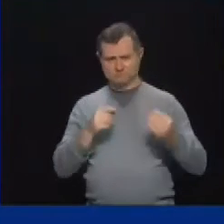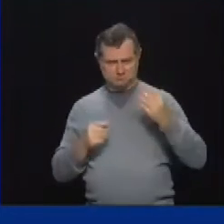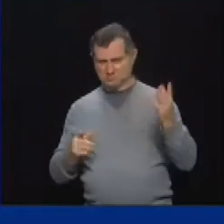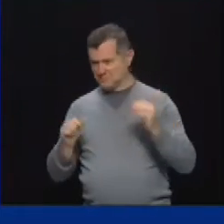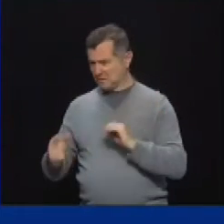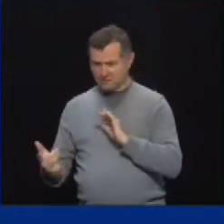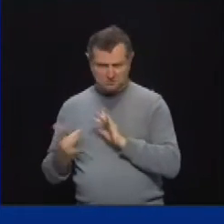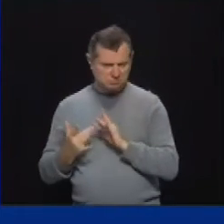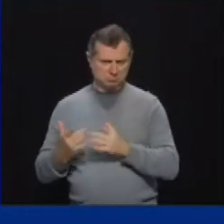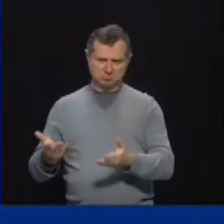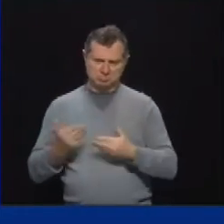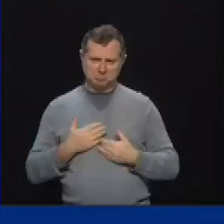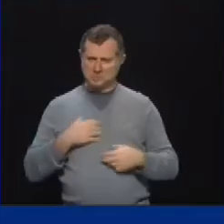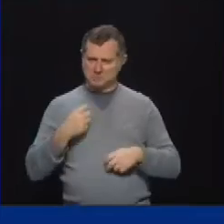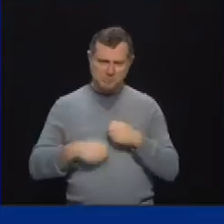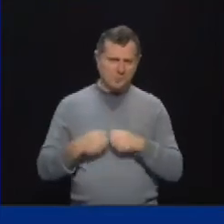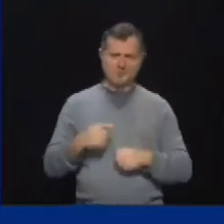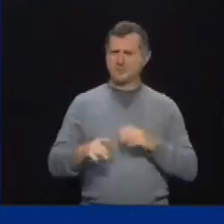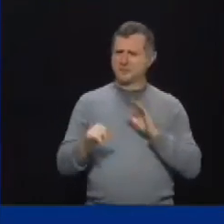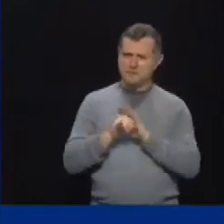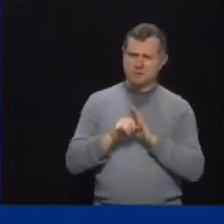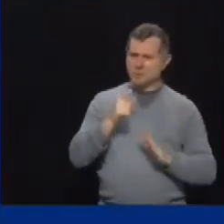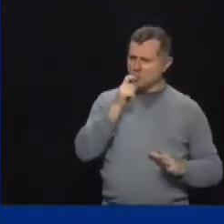is and your identification, and we'll take it from there.